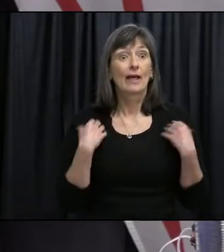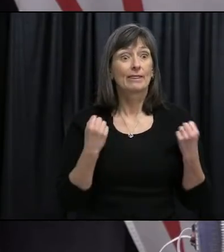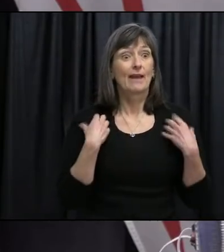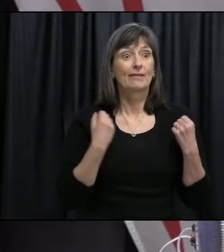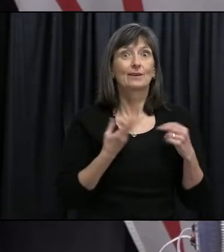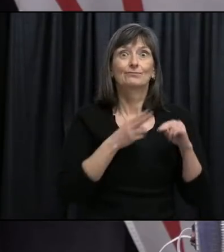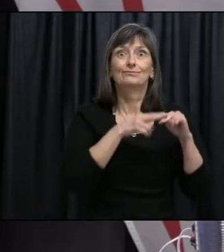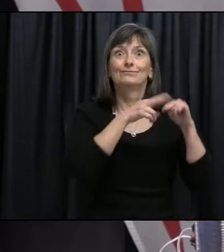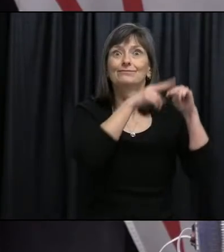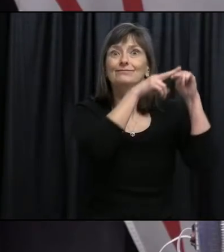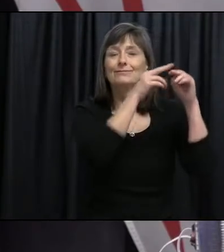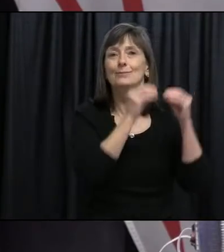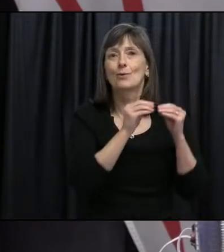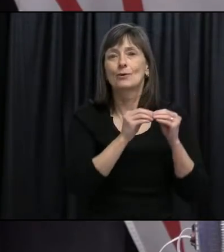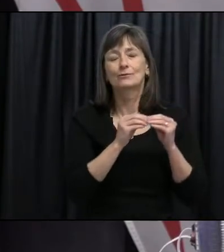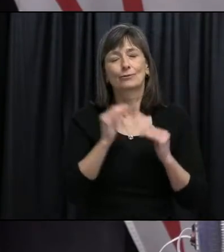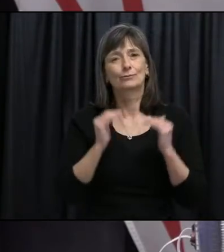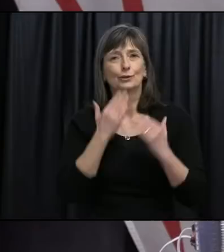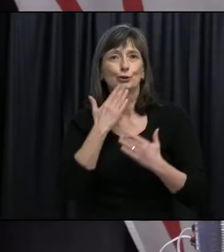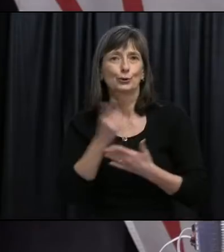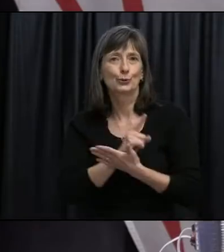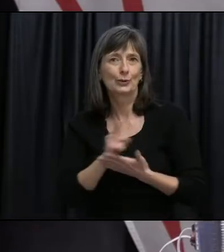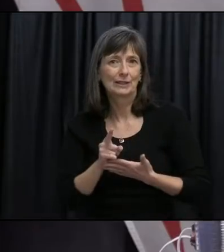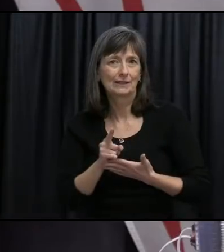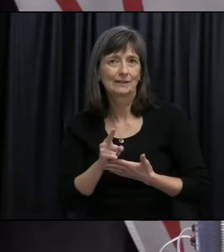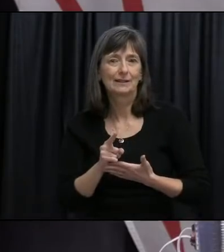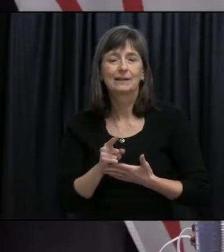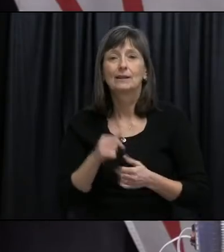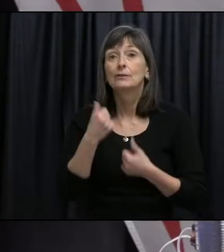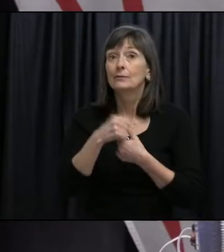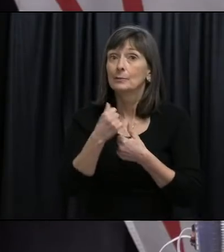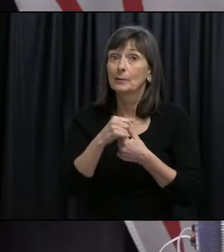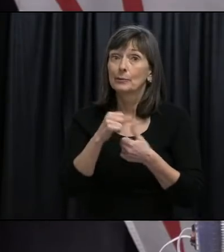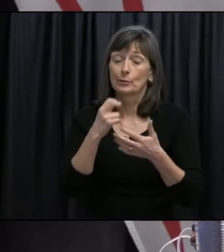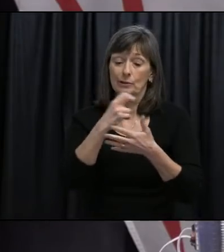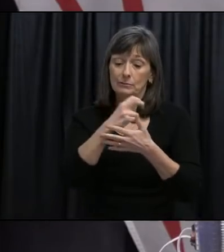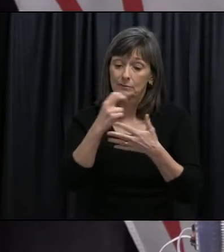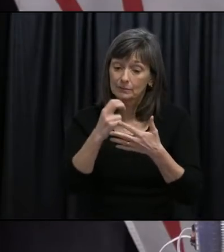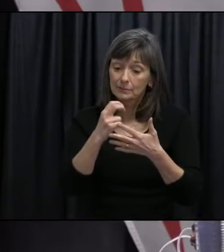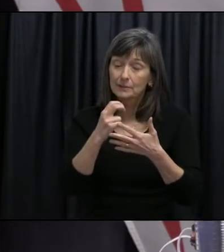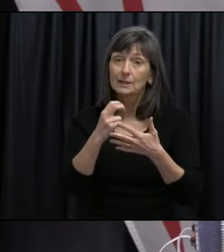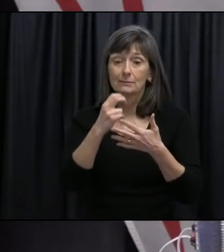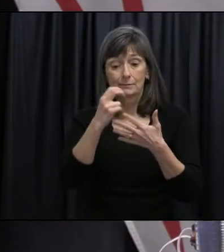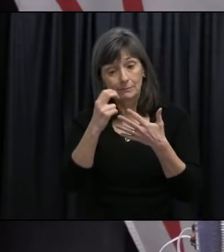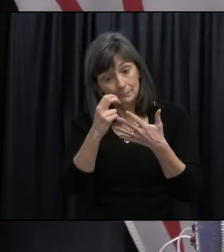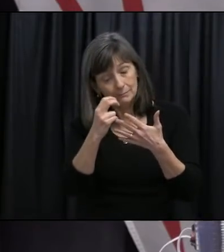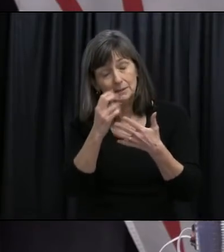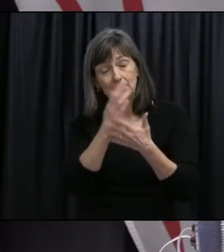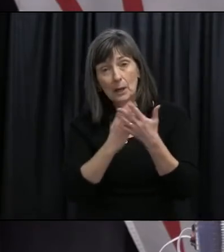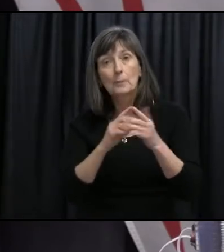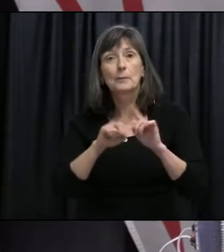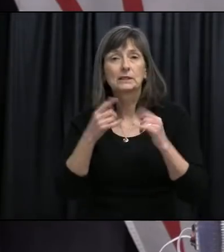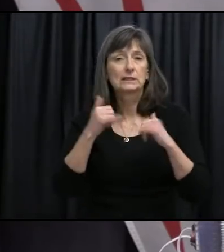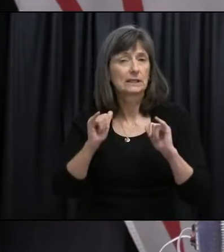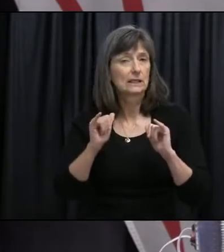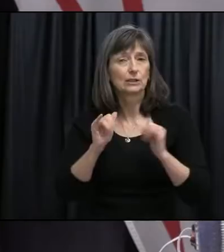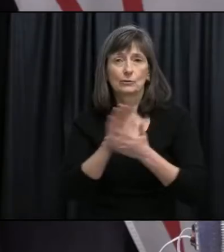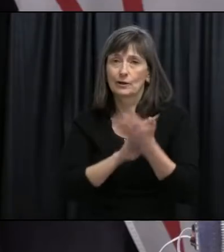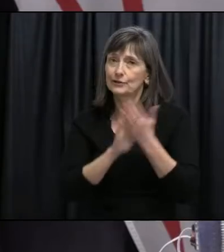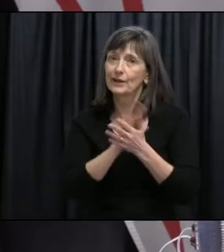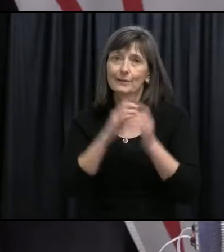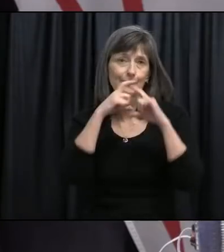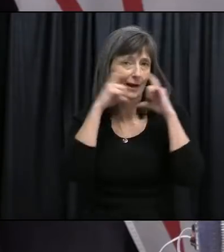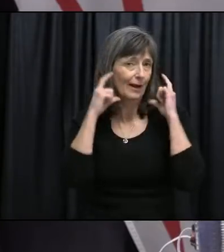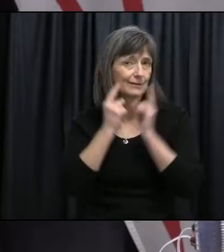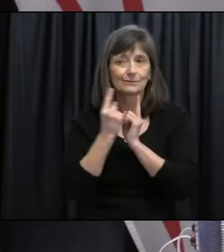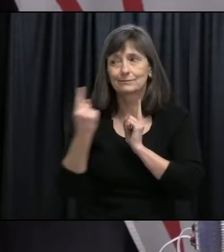to remind everyone, as we continue to move levels, it's still important to follow the public health guidelines, wear a mask, wash your hands, keep your social distance,